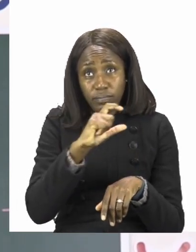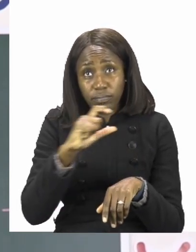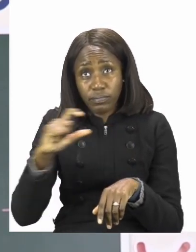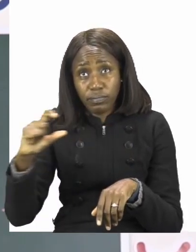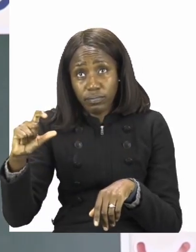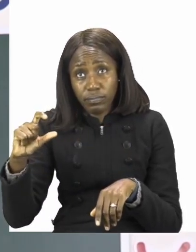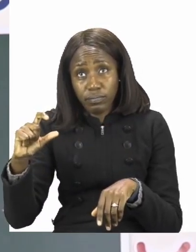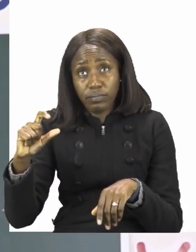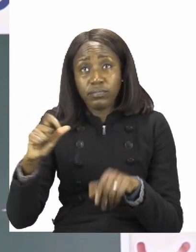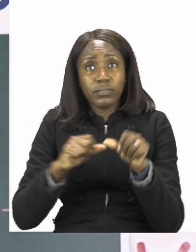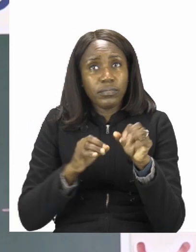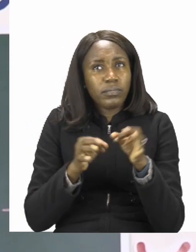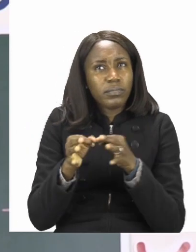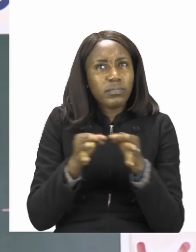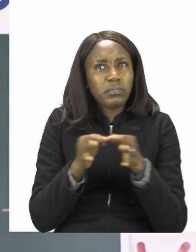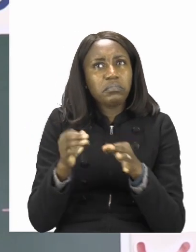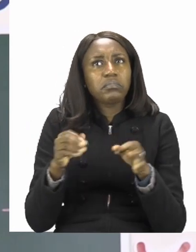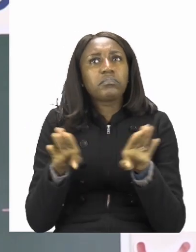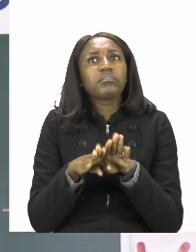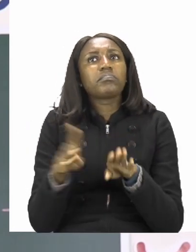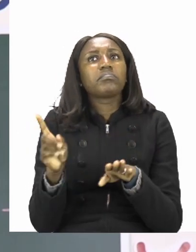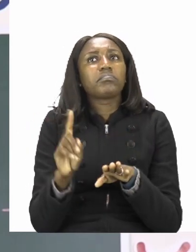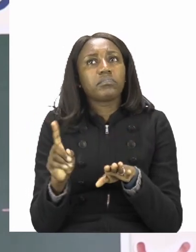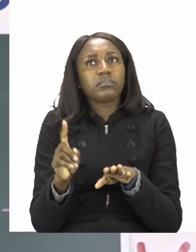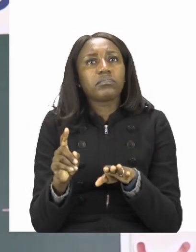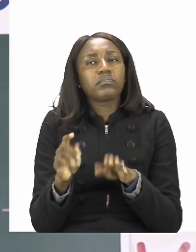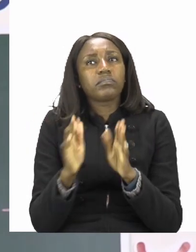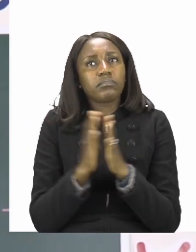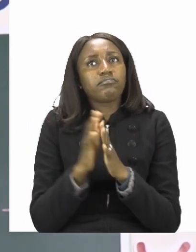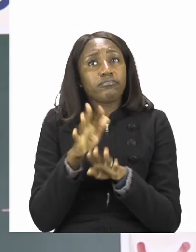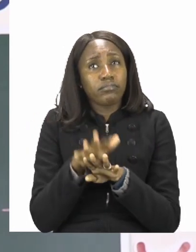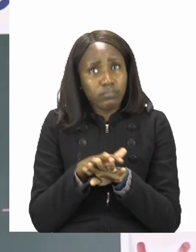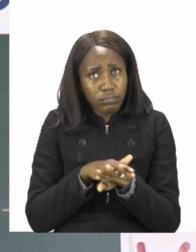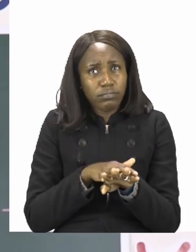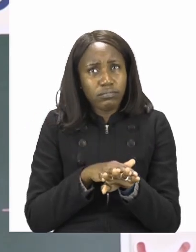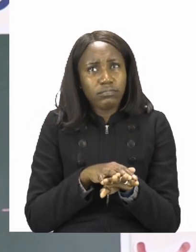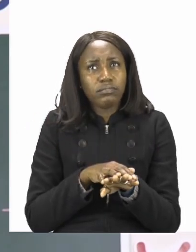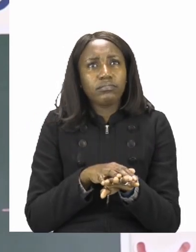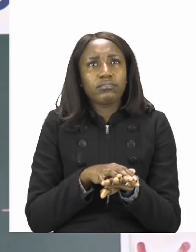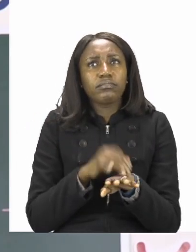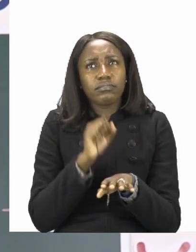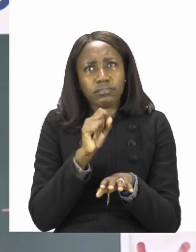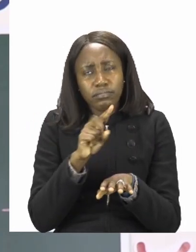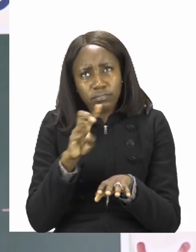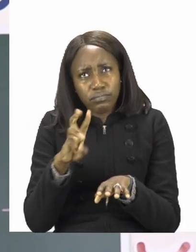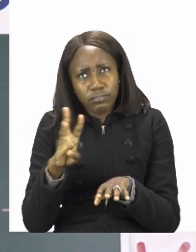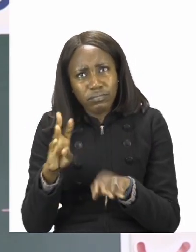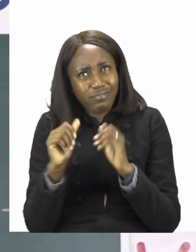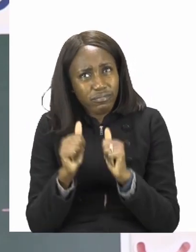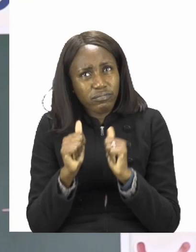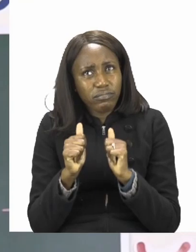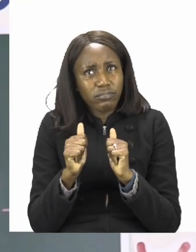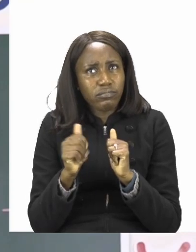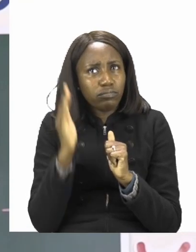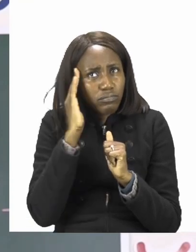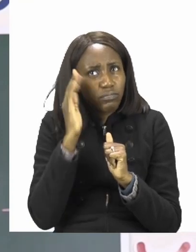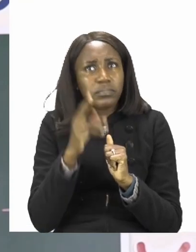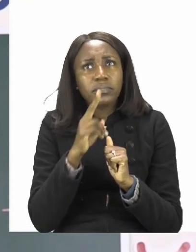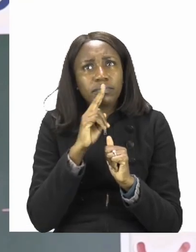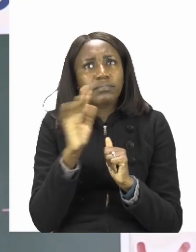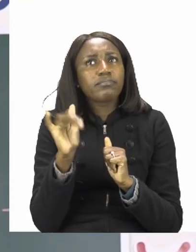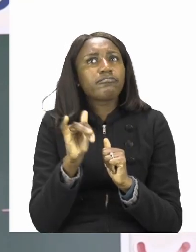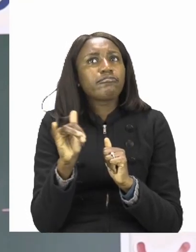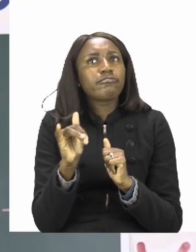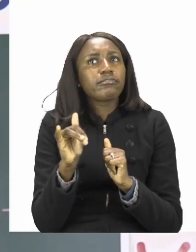doing, and then take your time when you're doing your number pattern. Use the numbers that are already there to help you find the